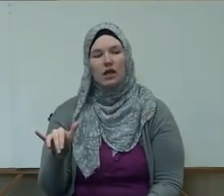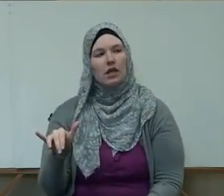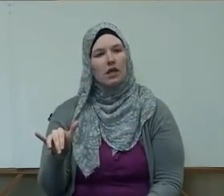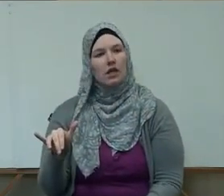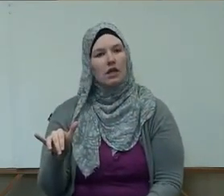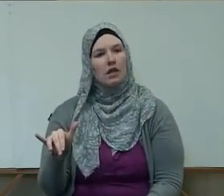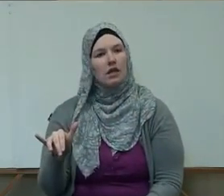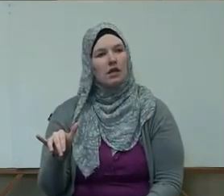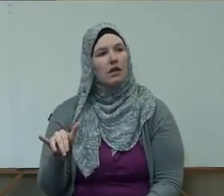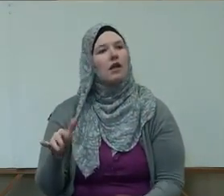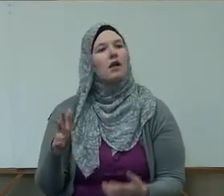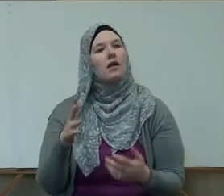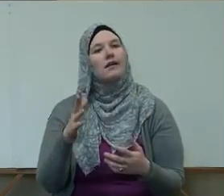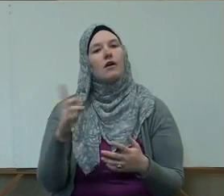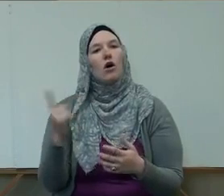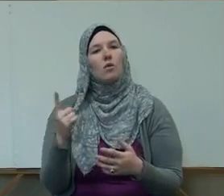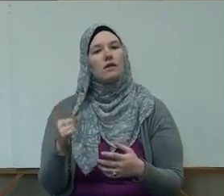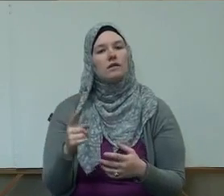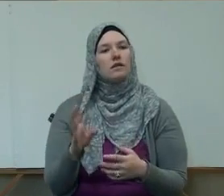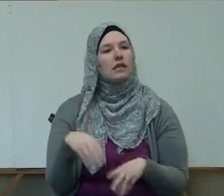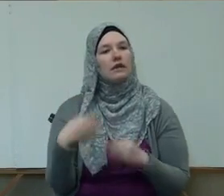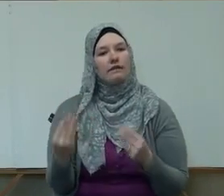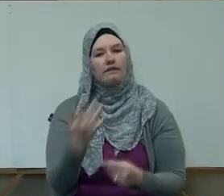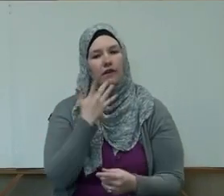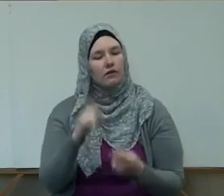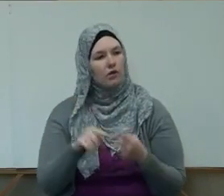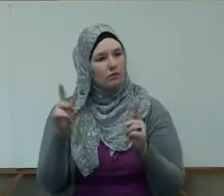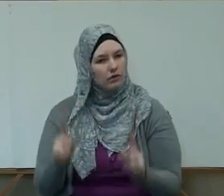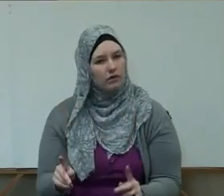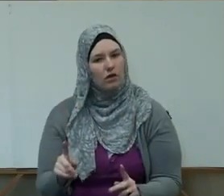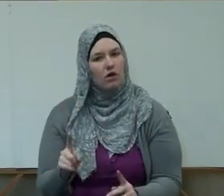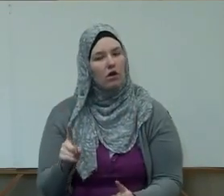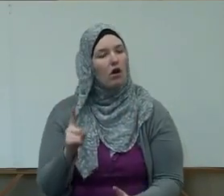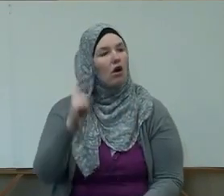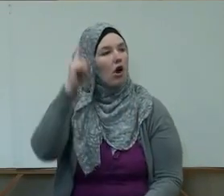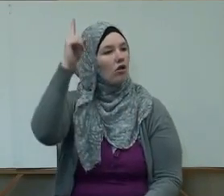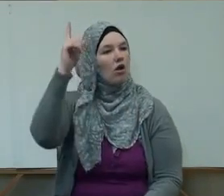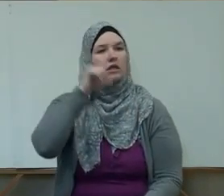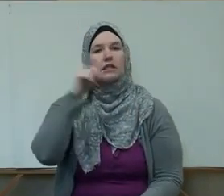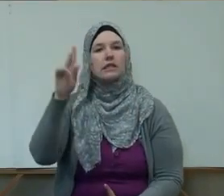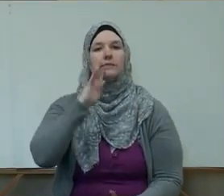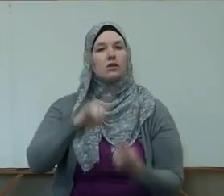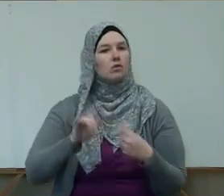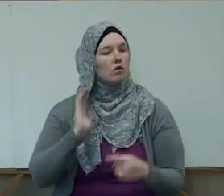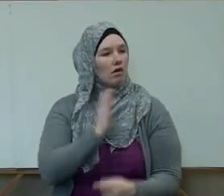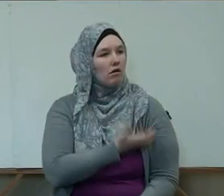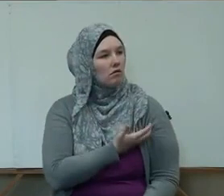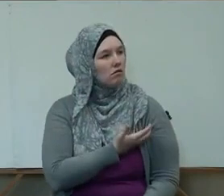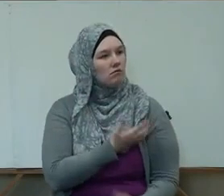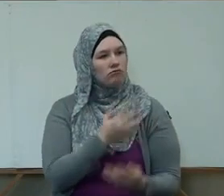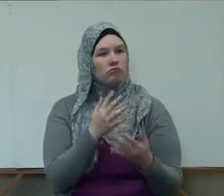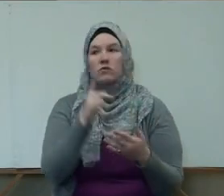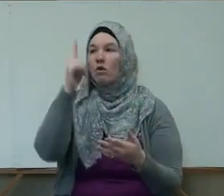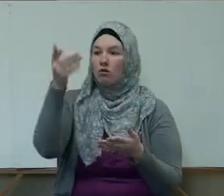favor on the person. That is much better. So Allah doesn't speak to us for us to just read the